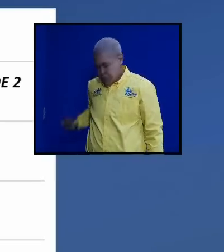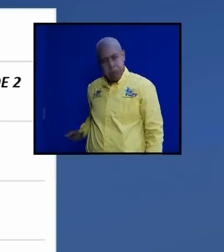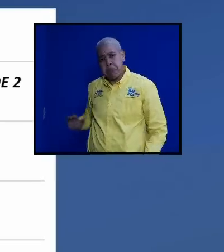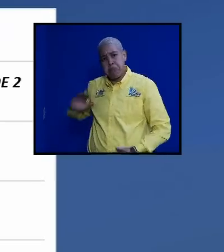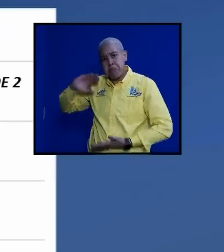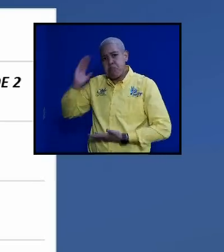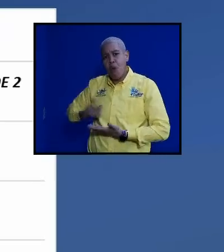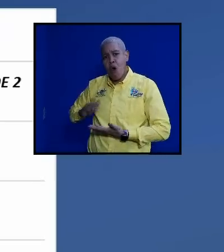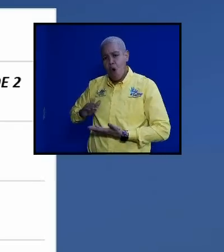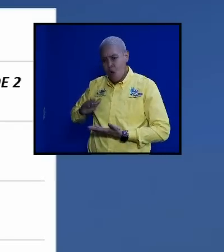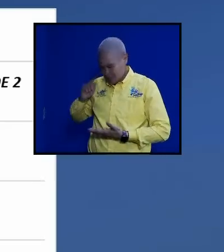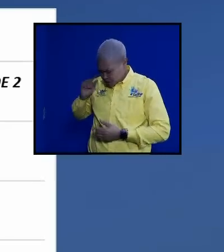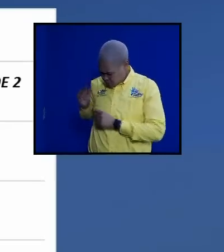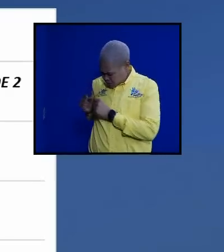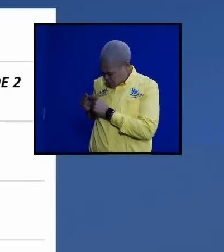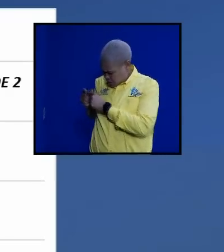clearly,